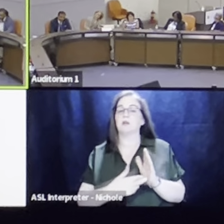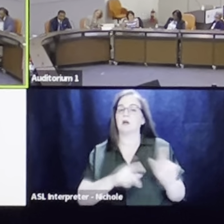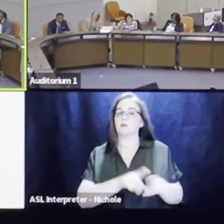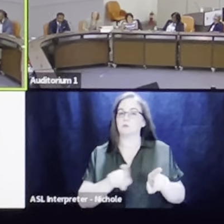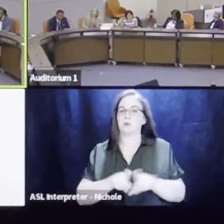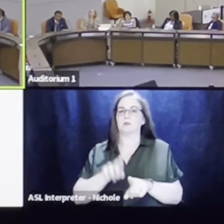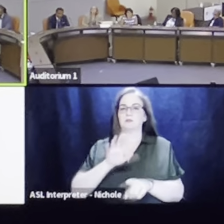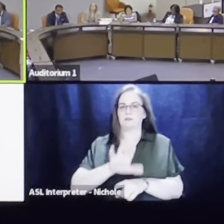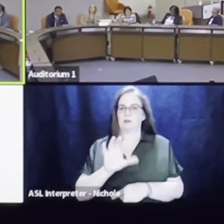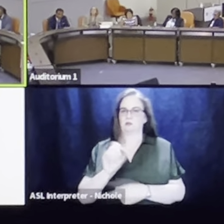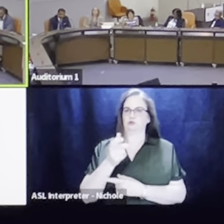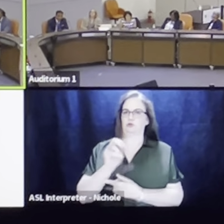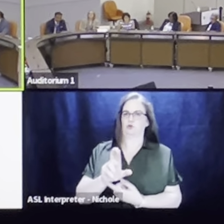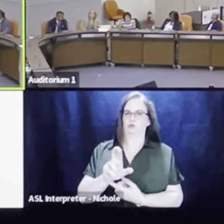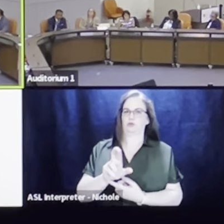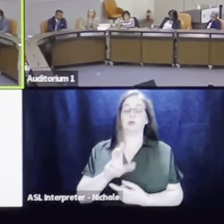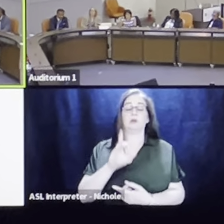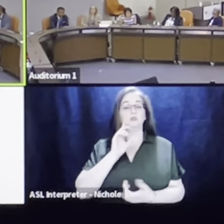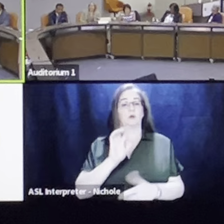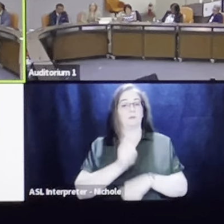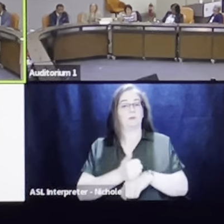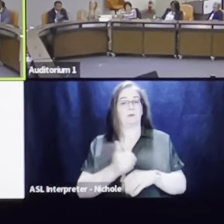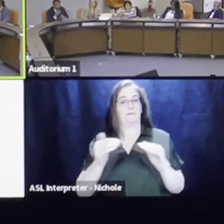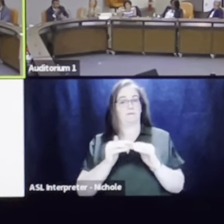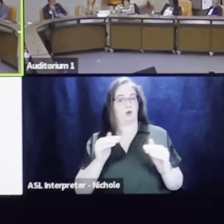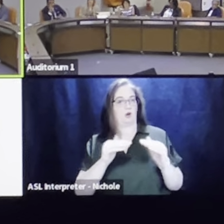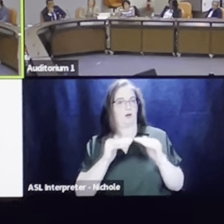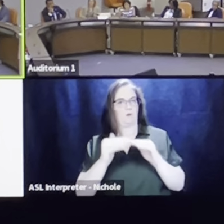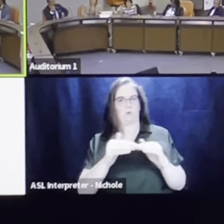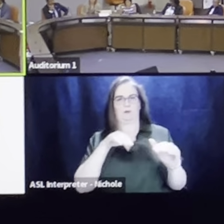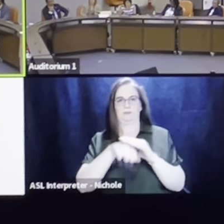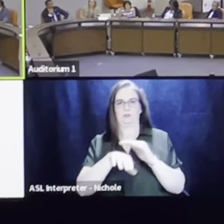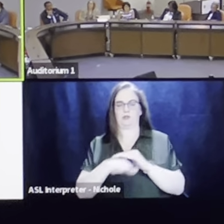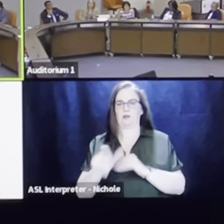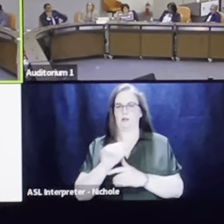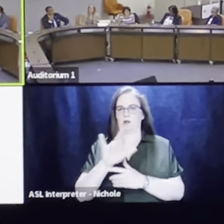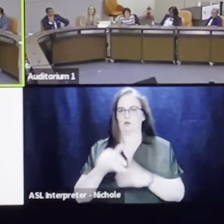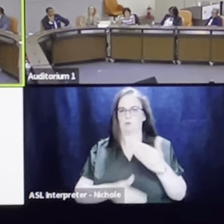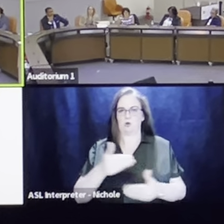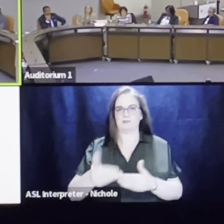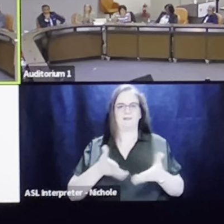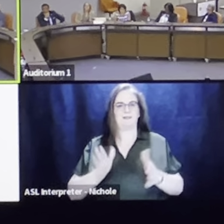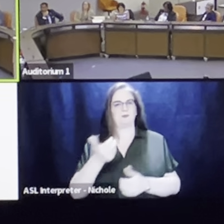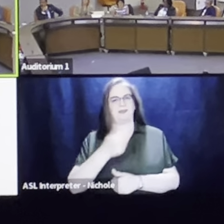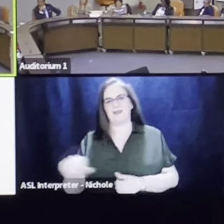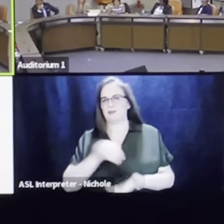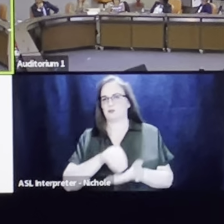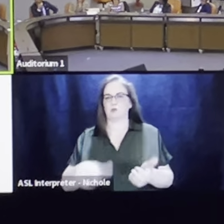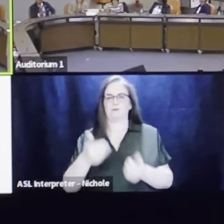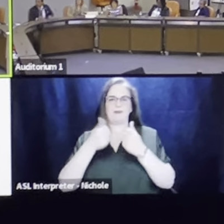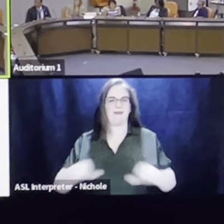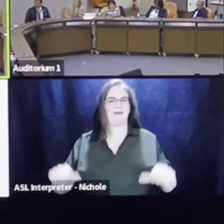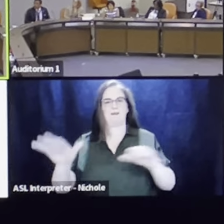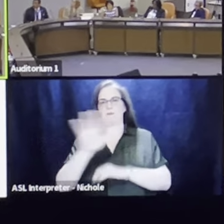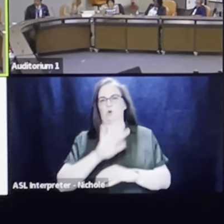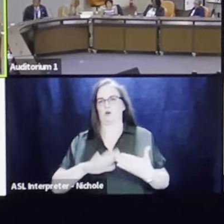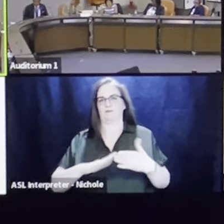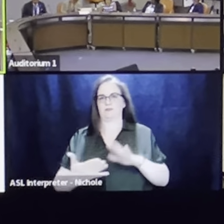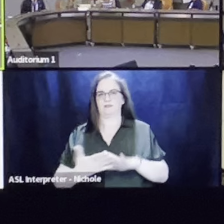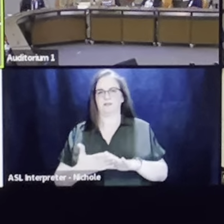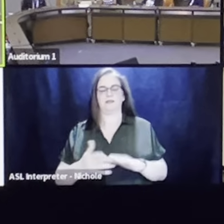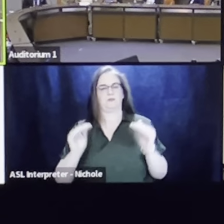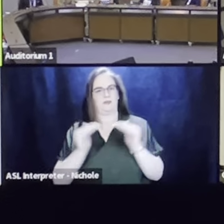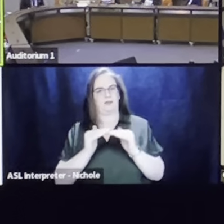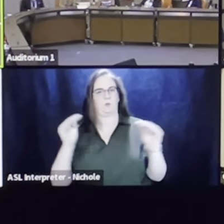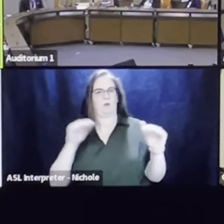as their charter, to implement a fair and equitable admission and lottery process that allows any student from any part of the city to have an